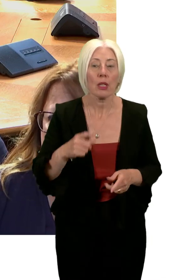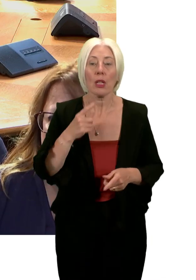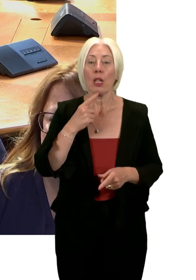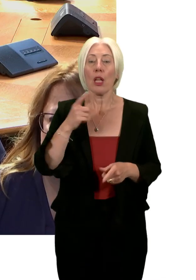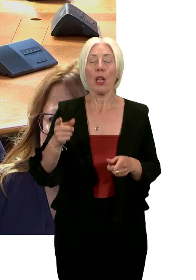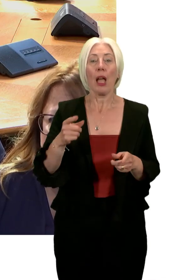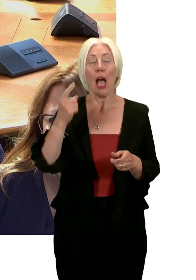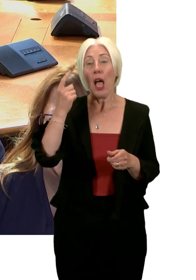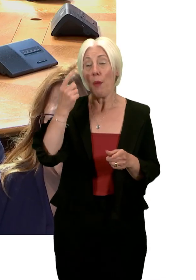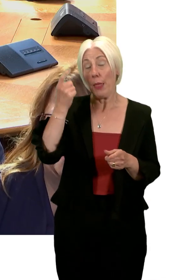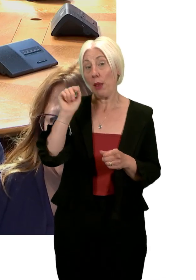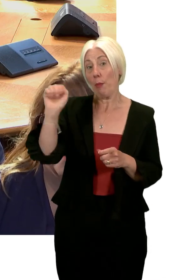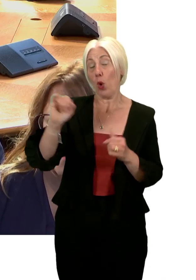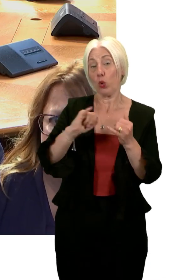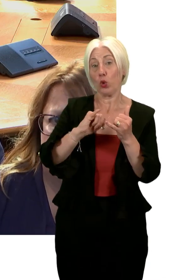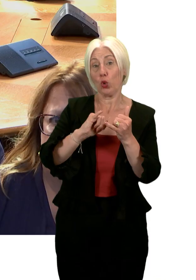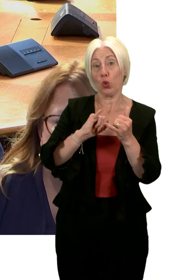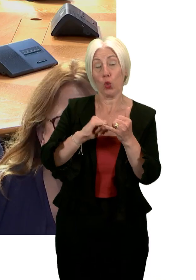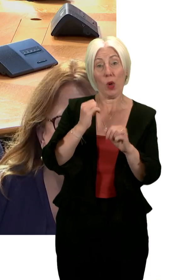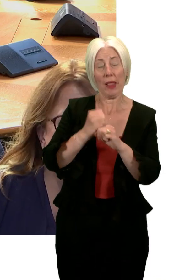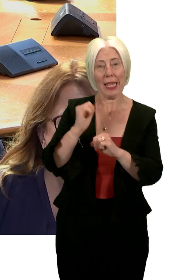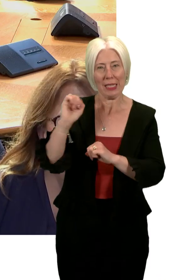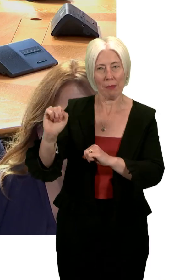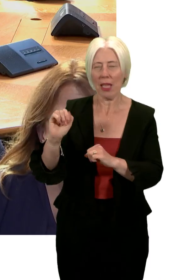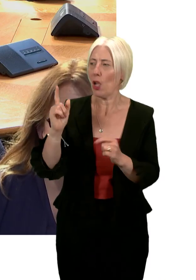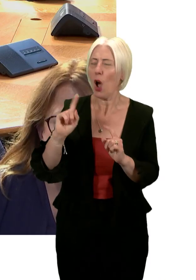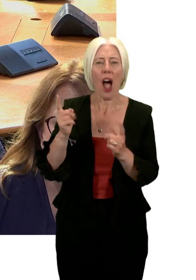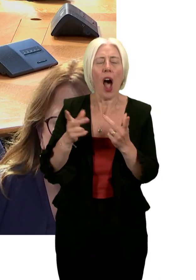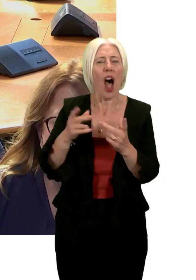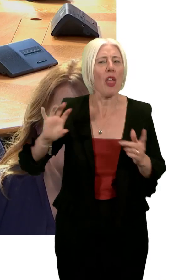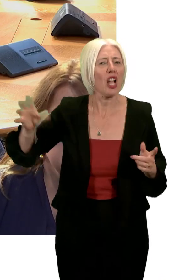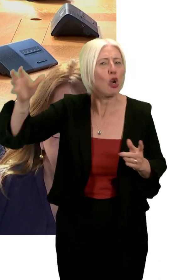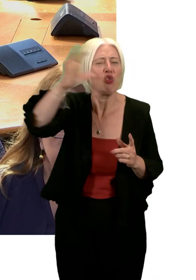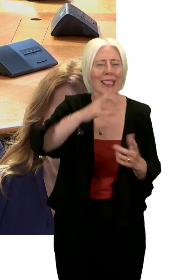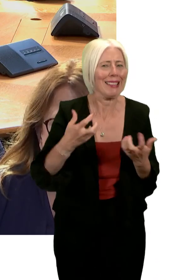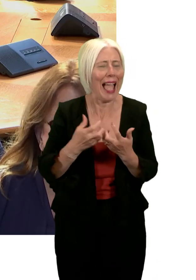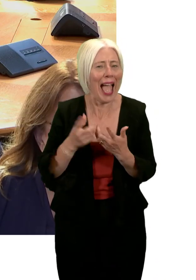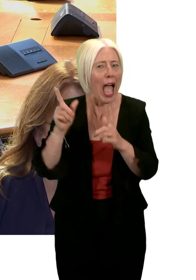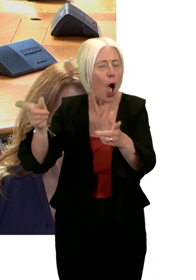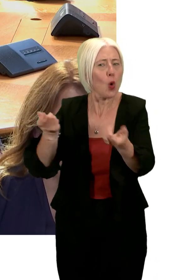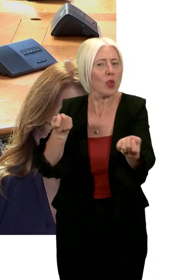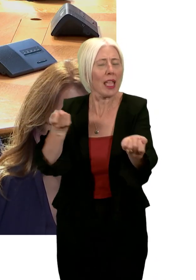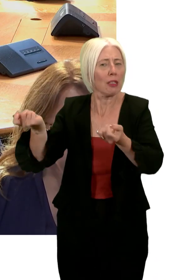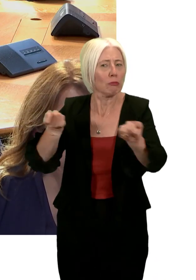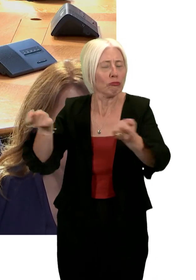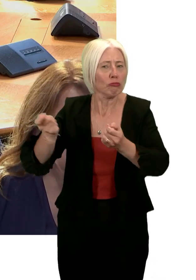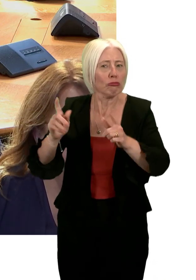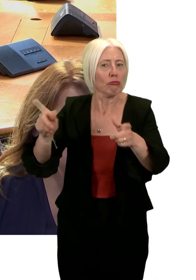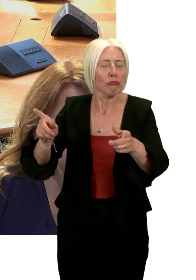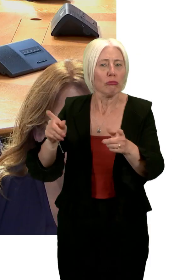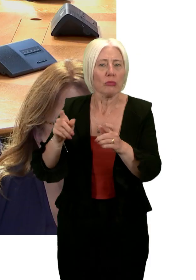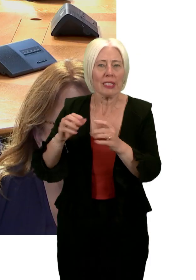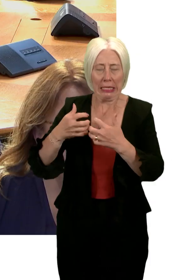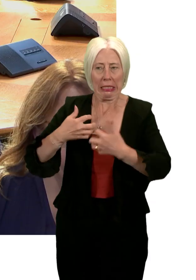particularly I'm looking at Stuart here, about how have other countries managed the tensions between